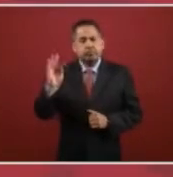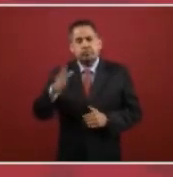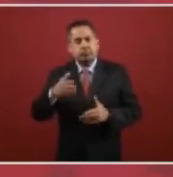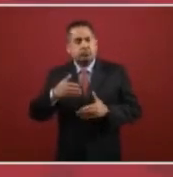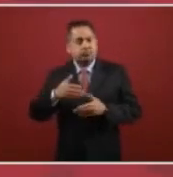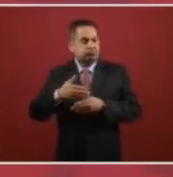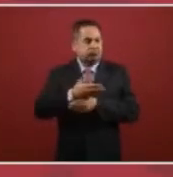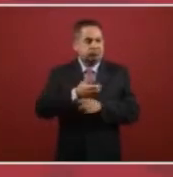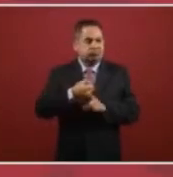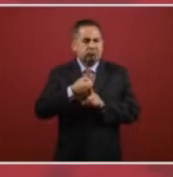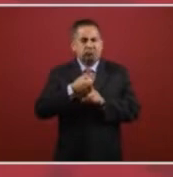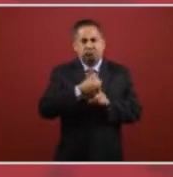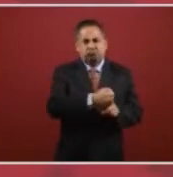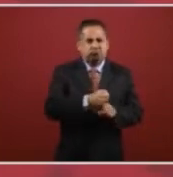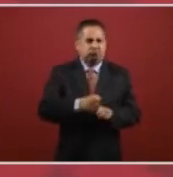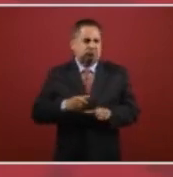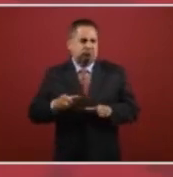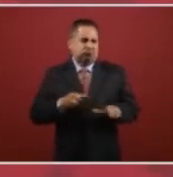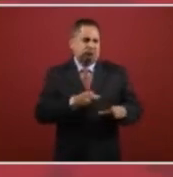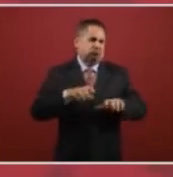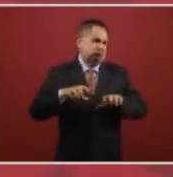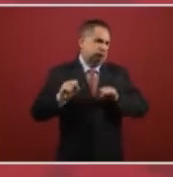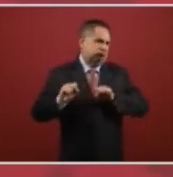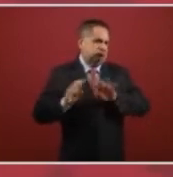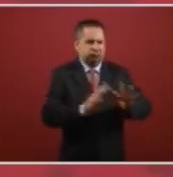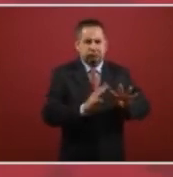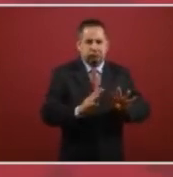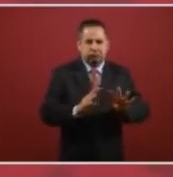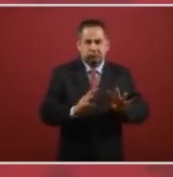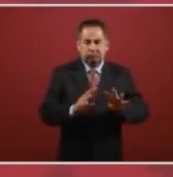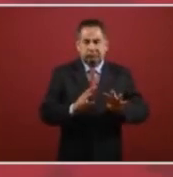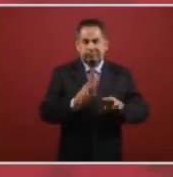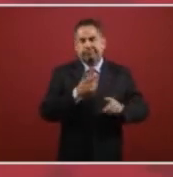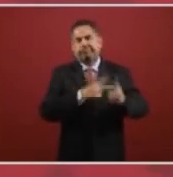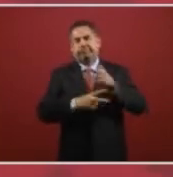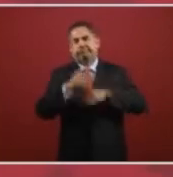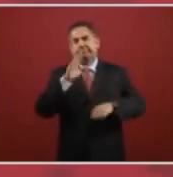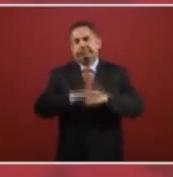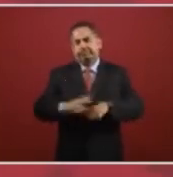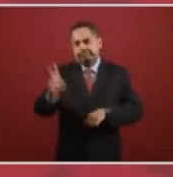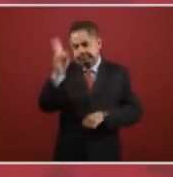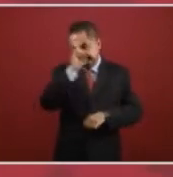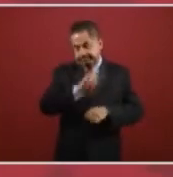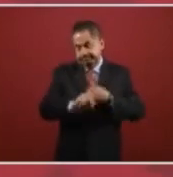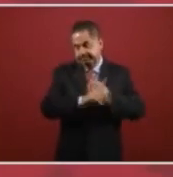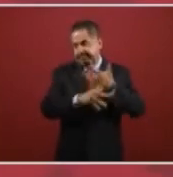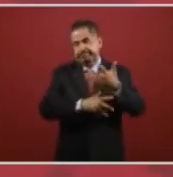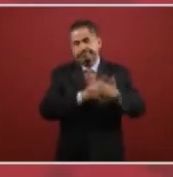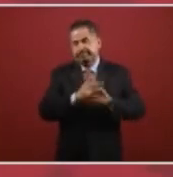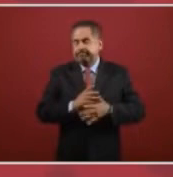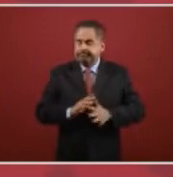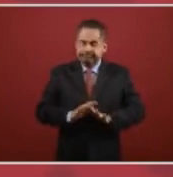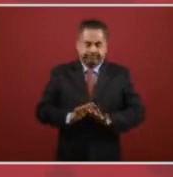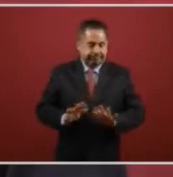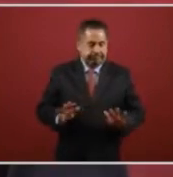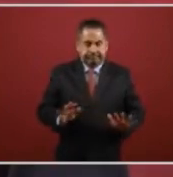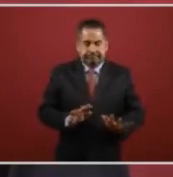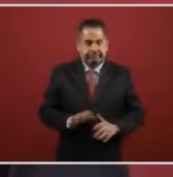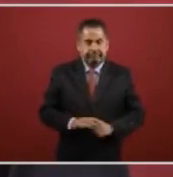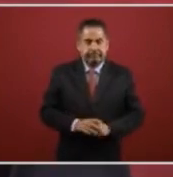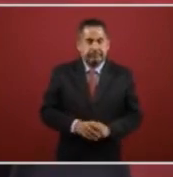If we intervene by force, public force, then you aggravate the conflict.